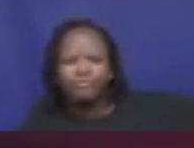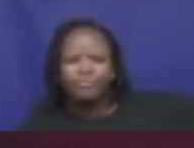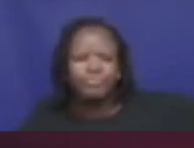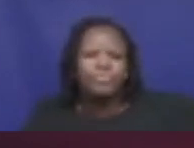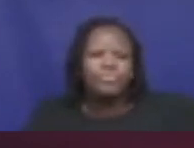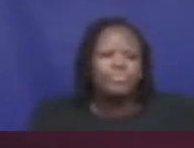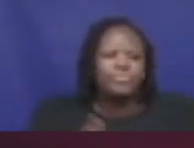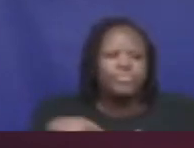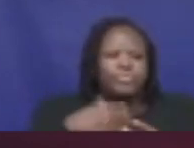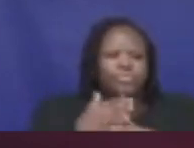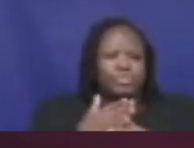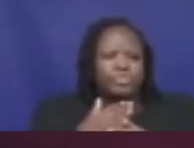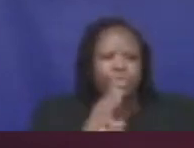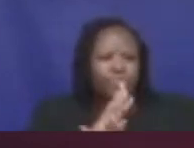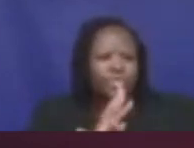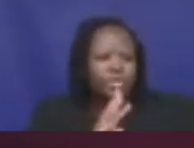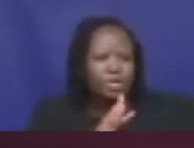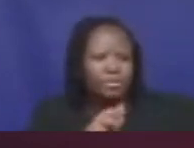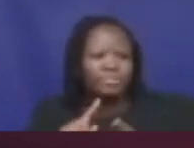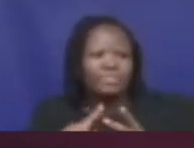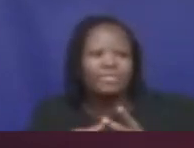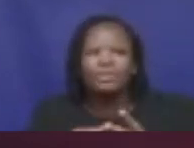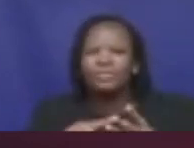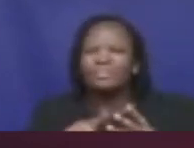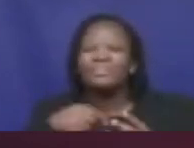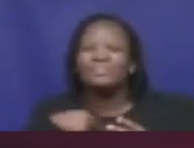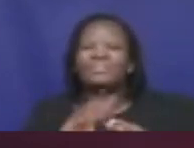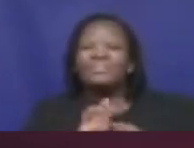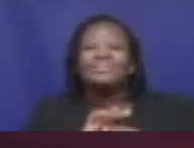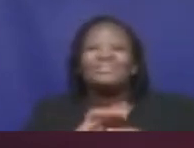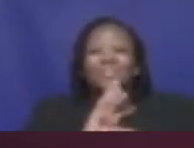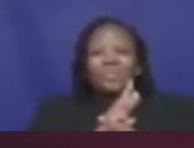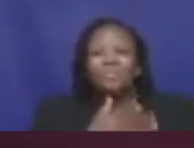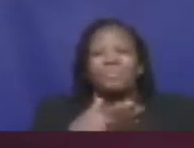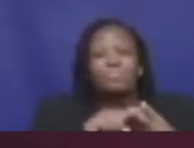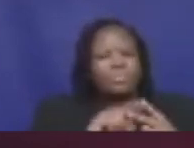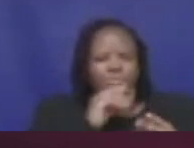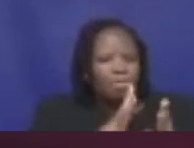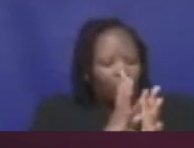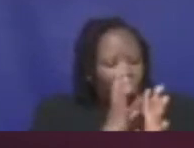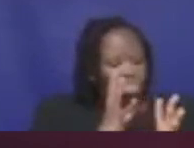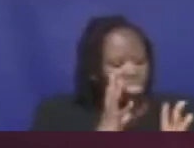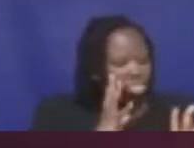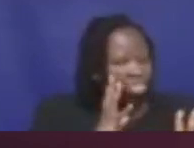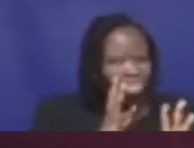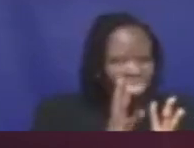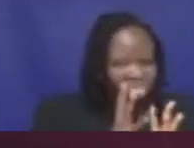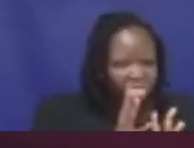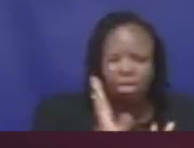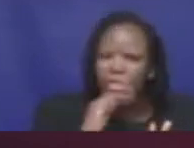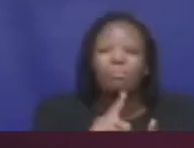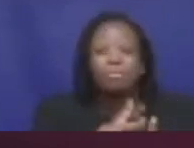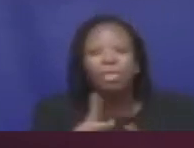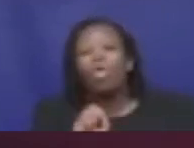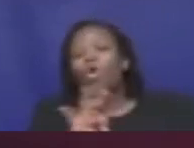it the working mother that had to take a day off to go to the Home Affairs office, only to not get to the front of the queue, and then have to take another day